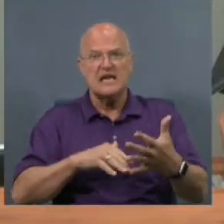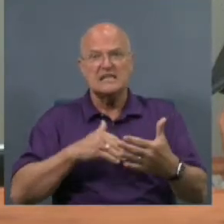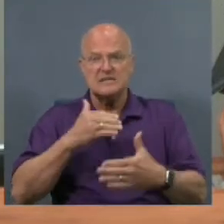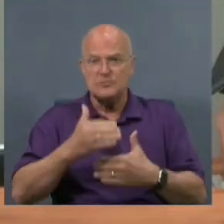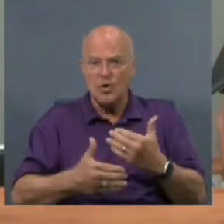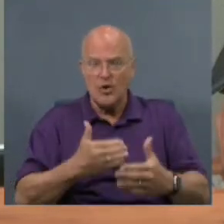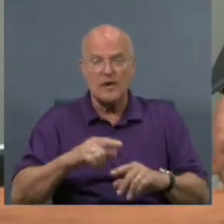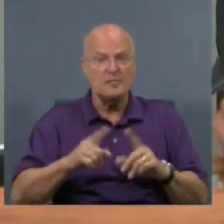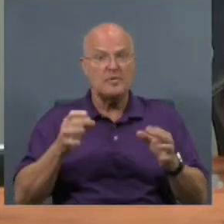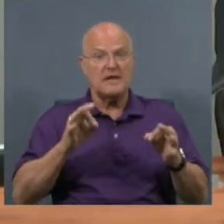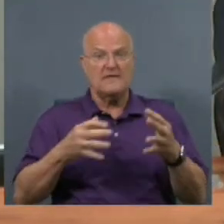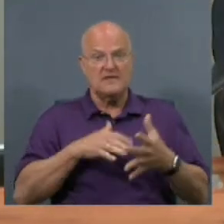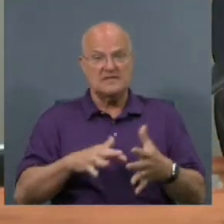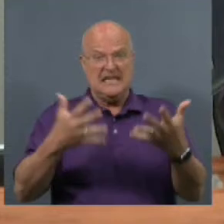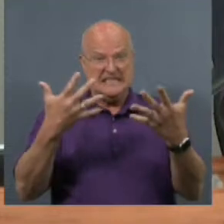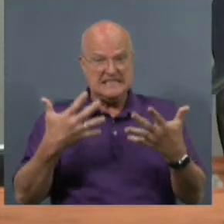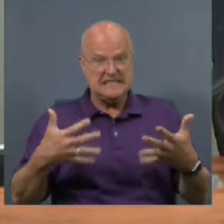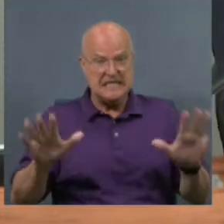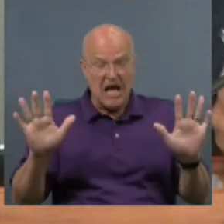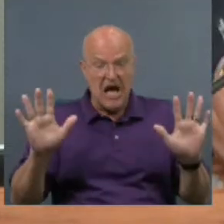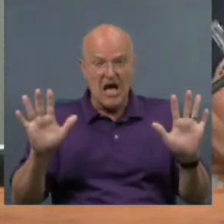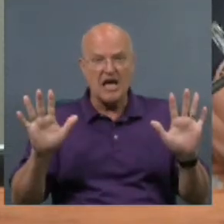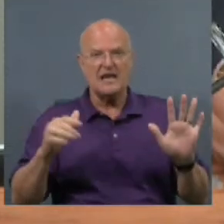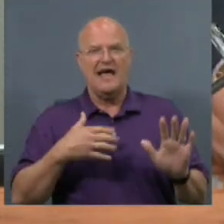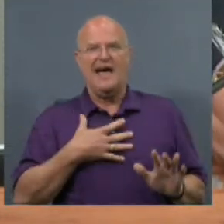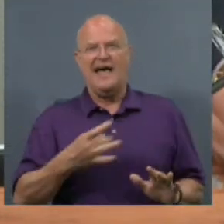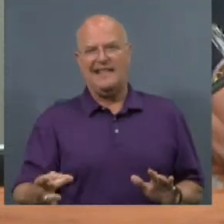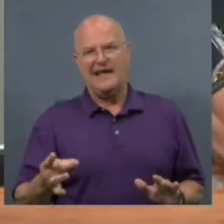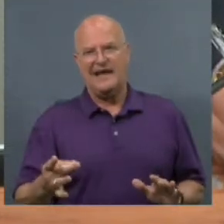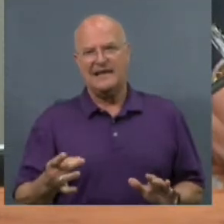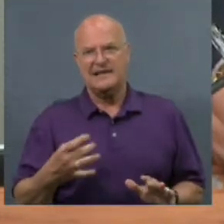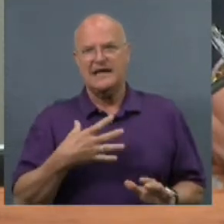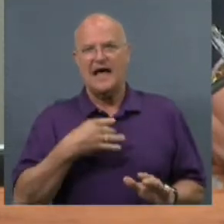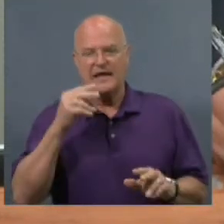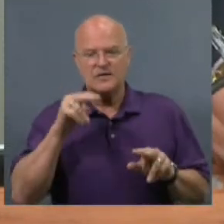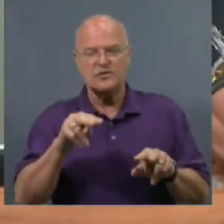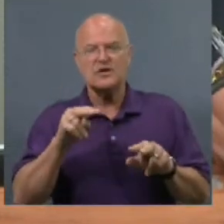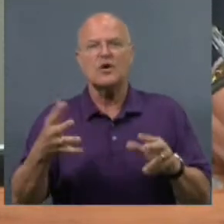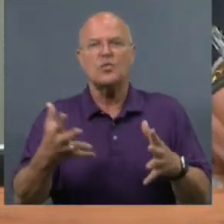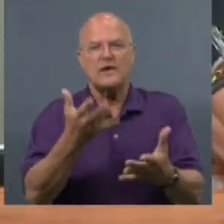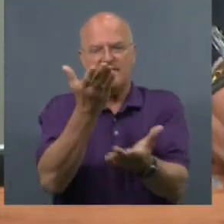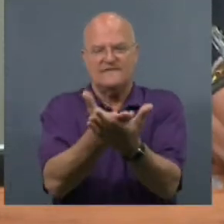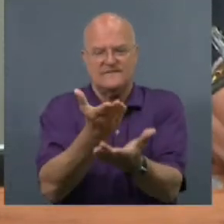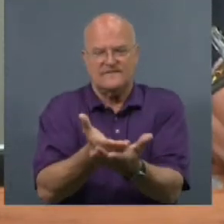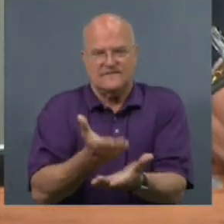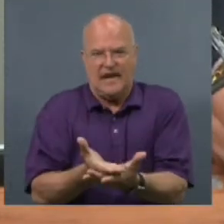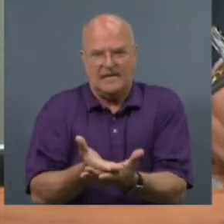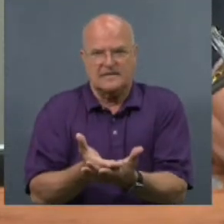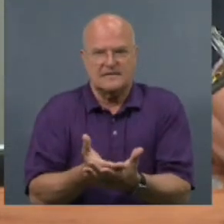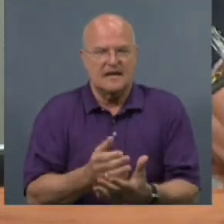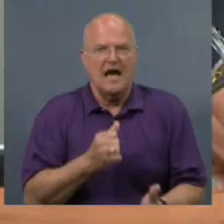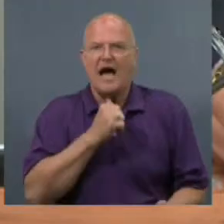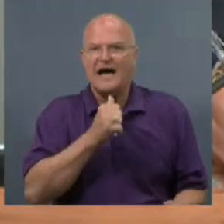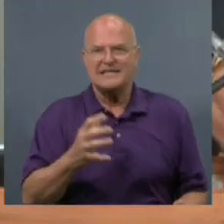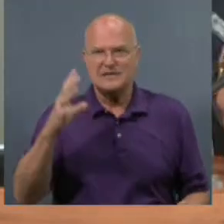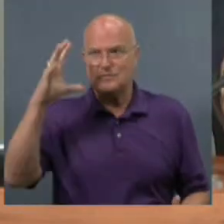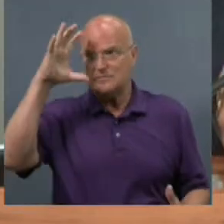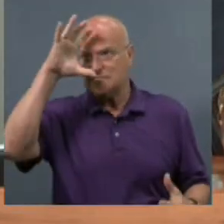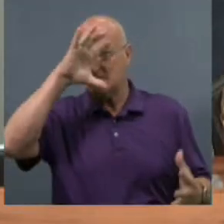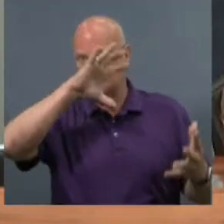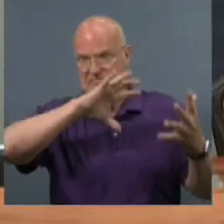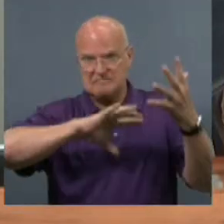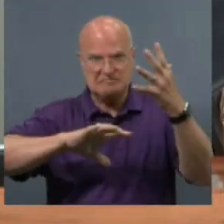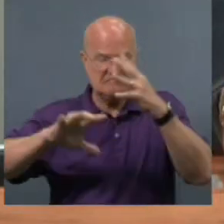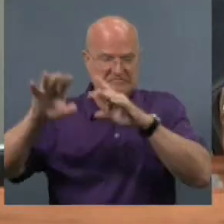progress, but if there's our studies done, that's what I like to do. I like to look at what's fact-based. I don't like to look at anything mystical